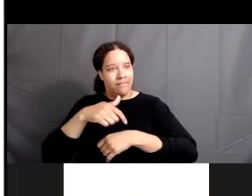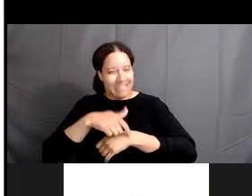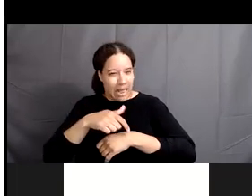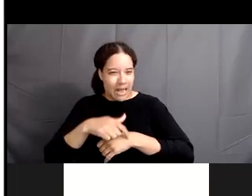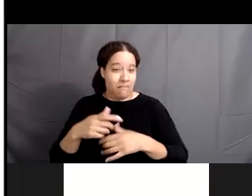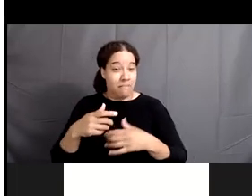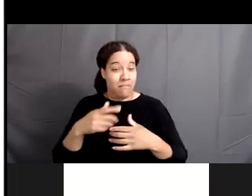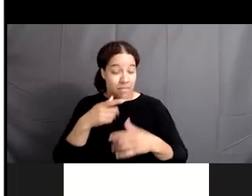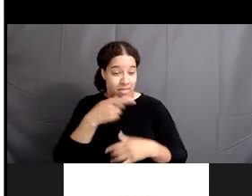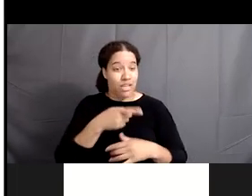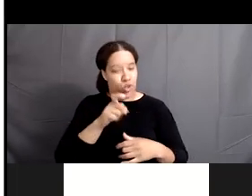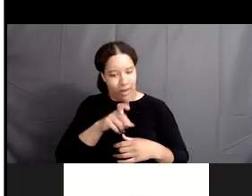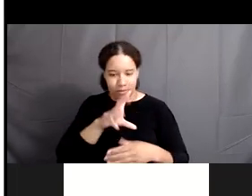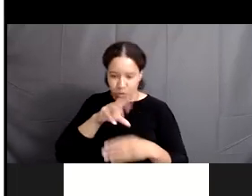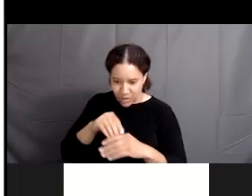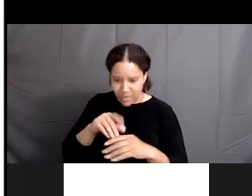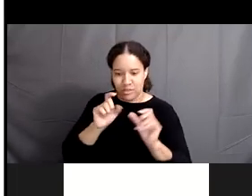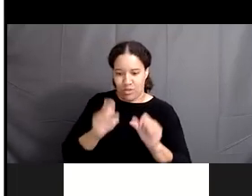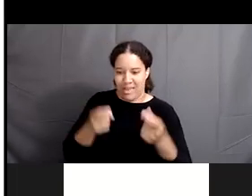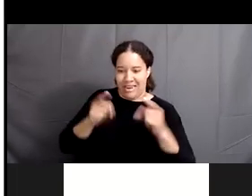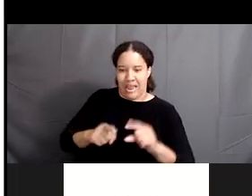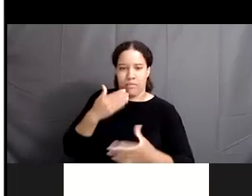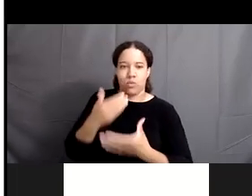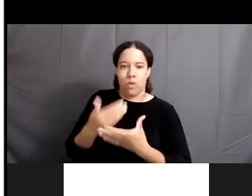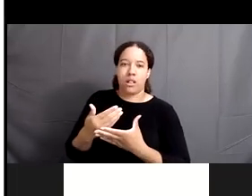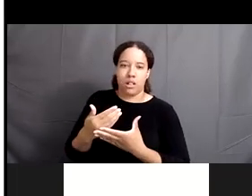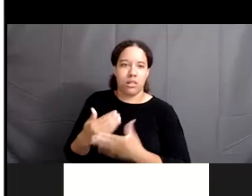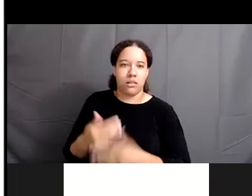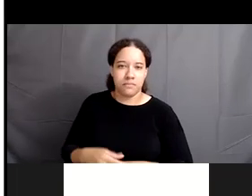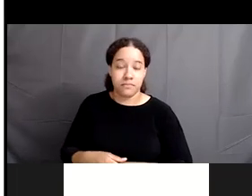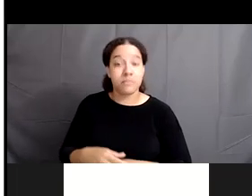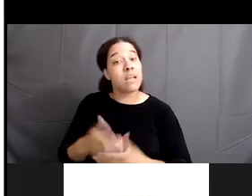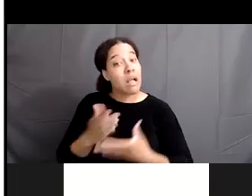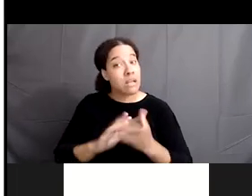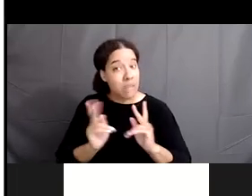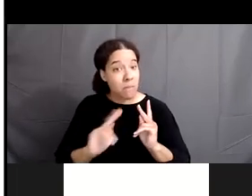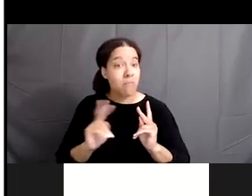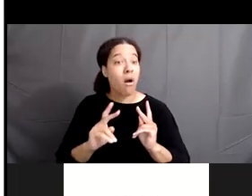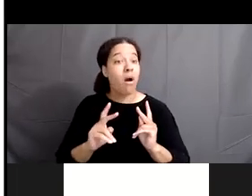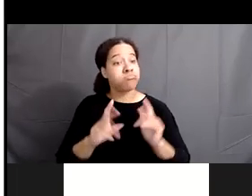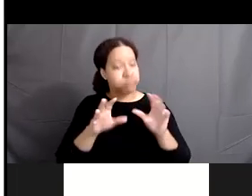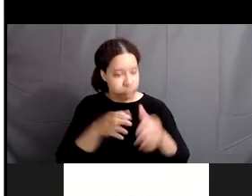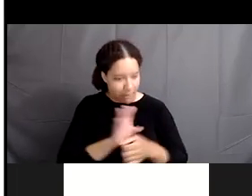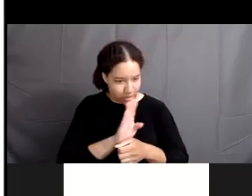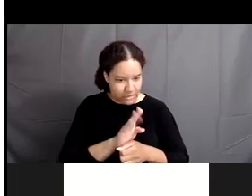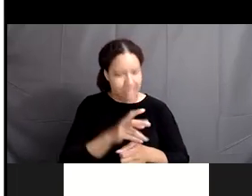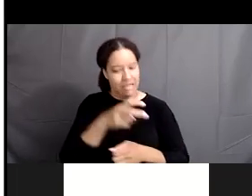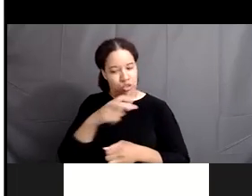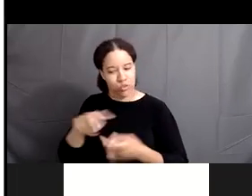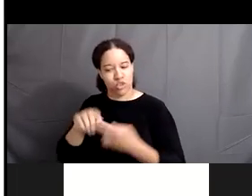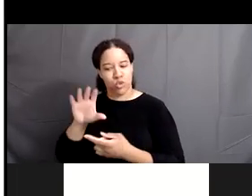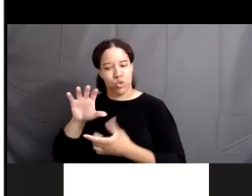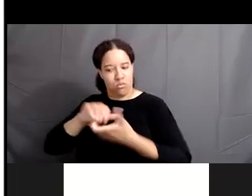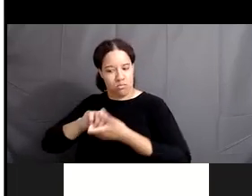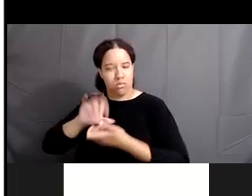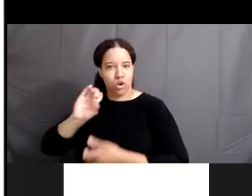that both the selling owner, who may or may not stay on with the business after it transitions to employee ownership, or if they're exiting,